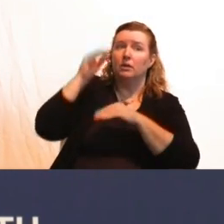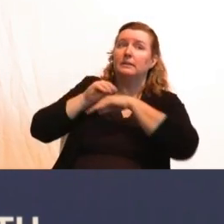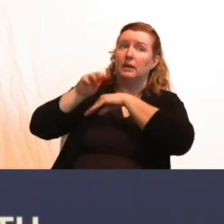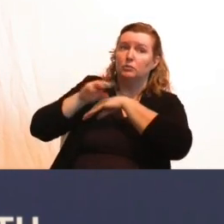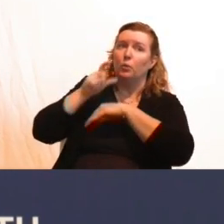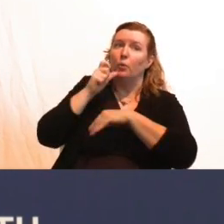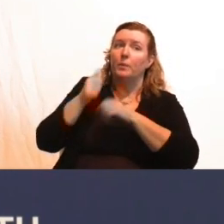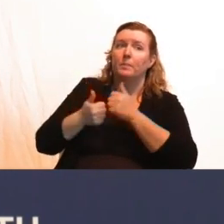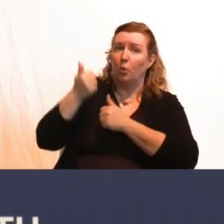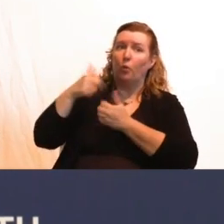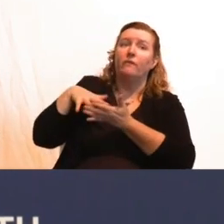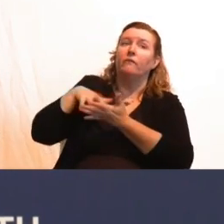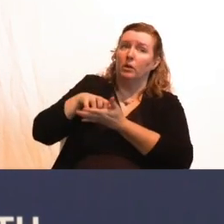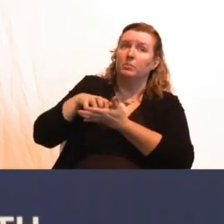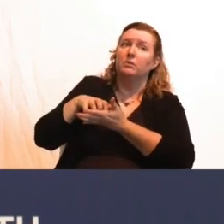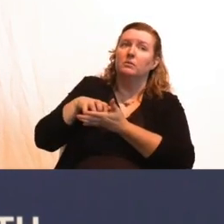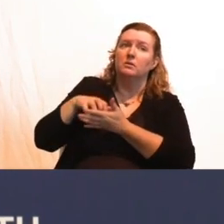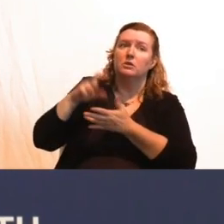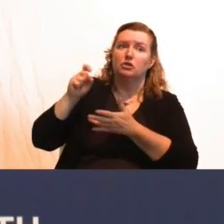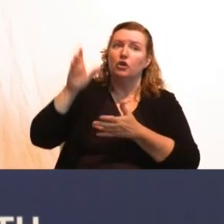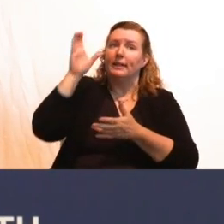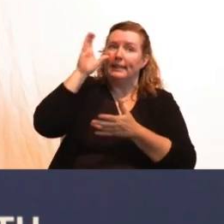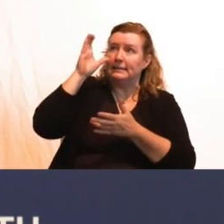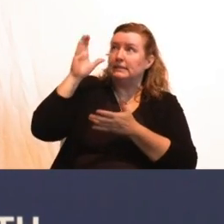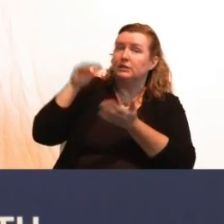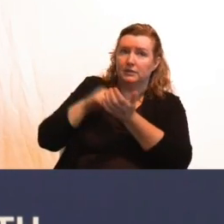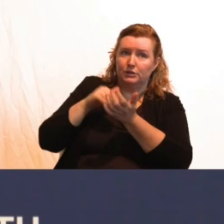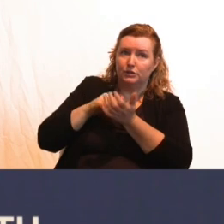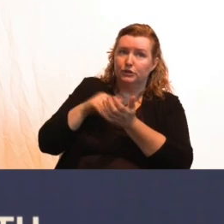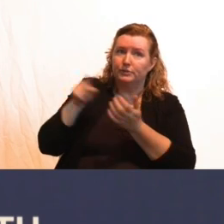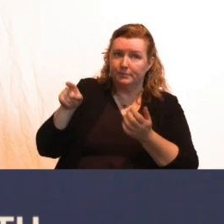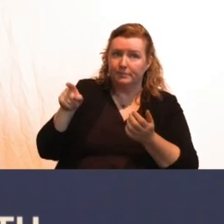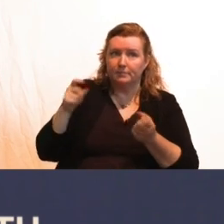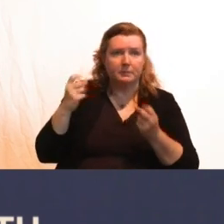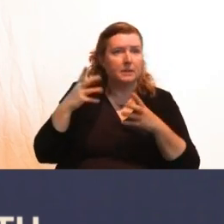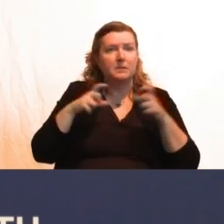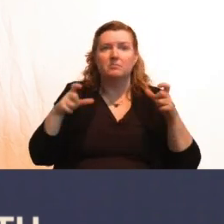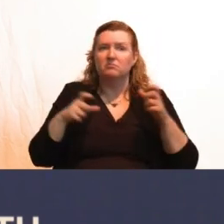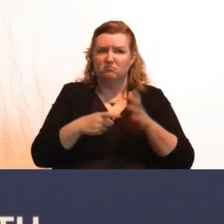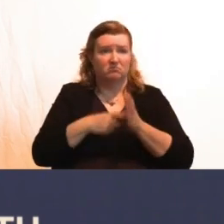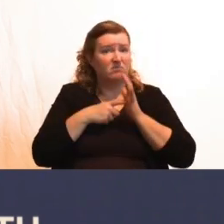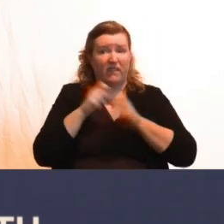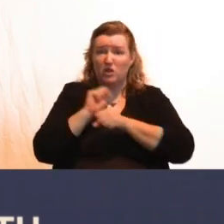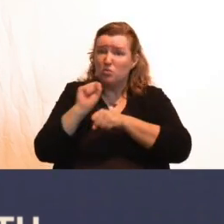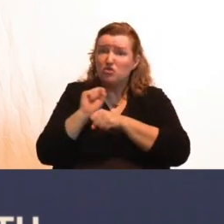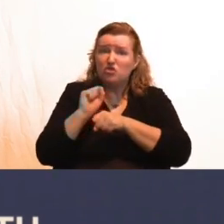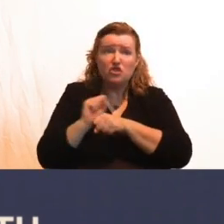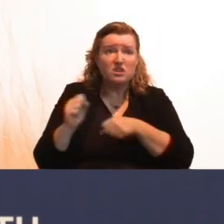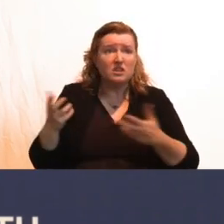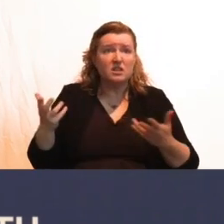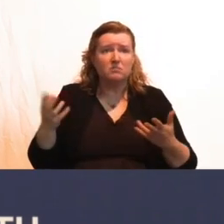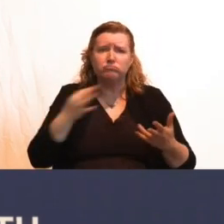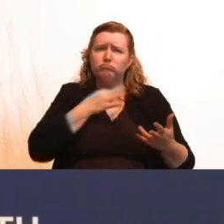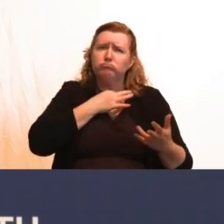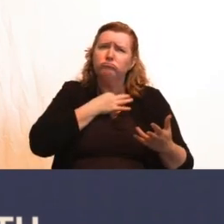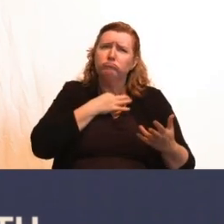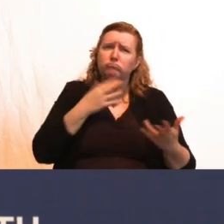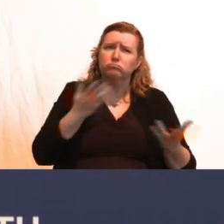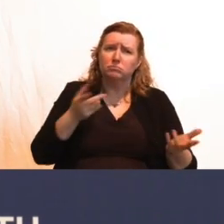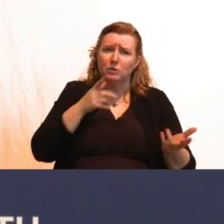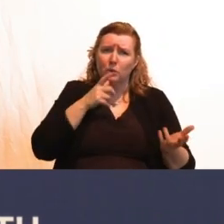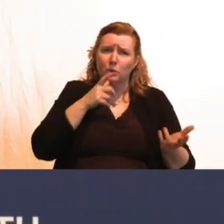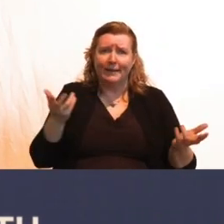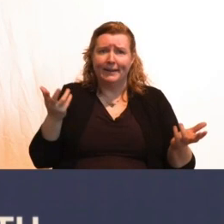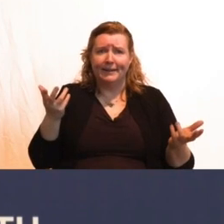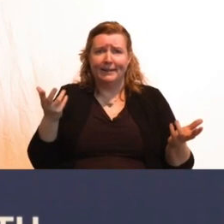message to the New Jerseyans who are immunocompromised, who have to go out into society and who are feeling anxious about the guidelines that are